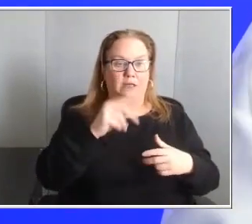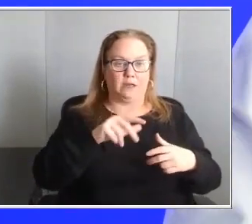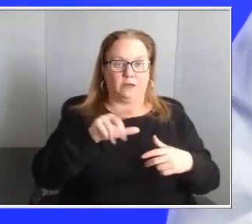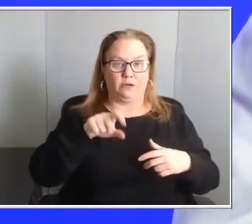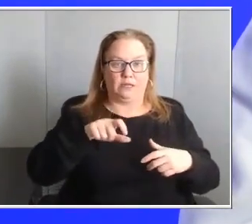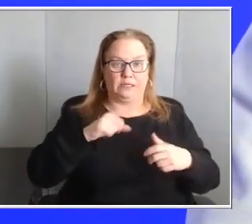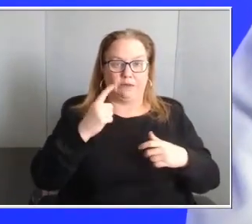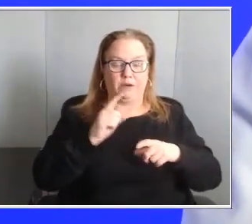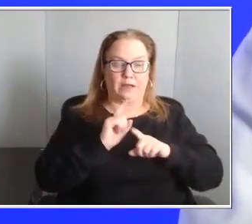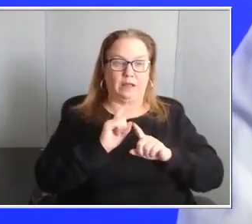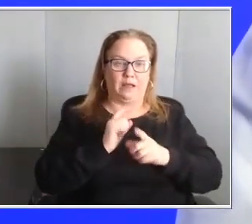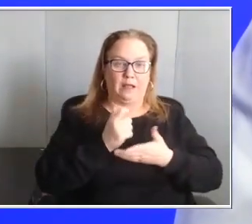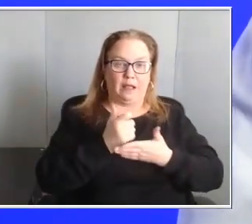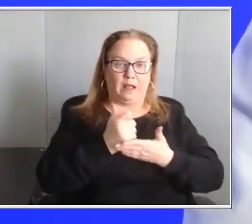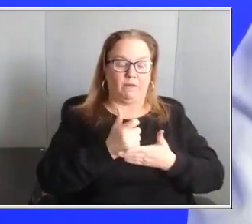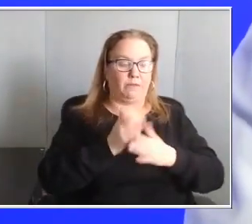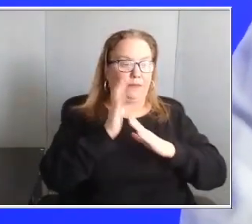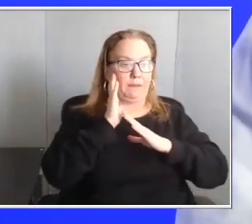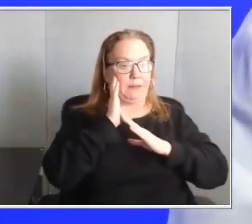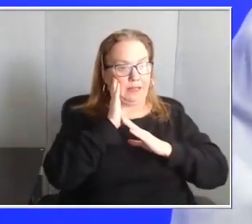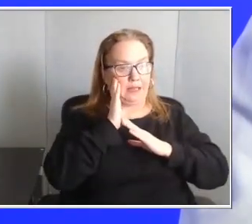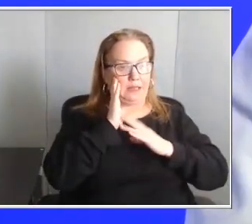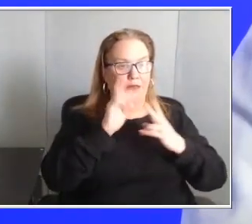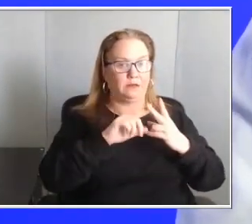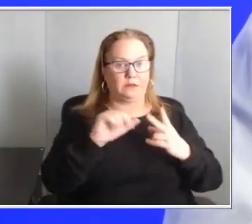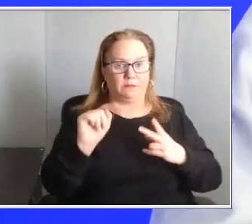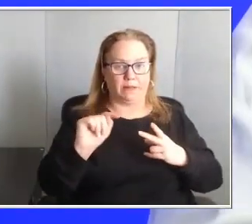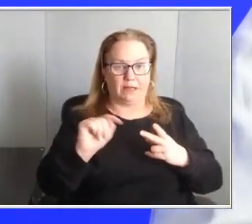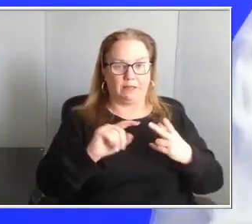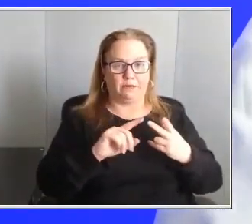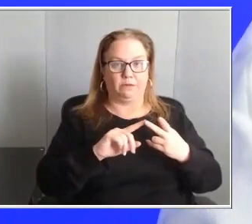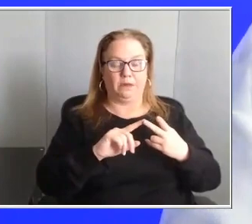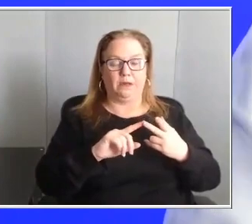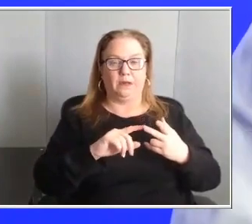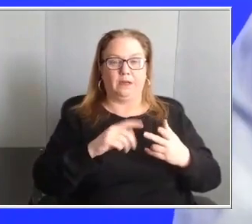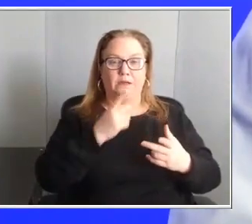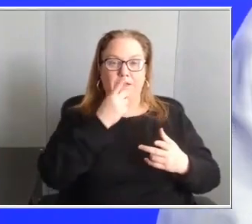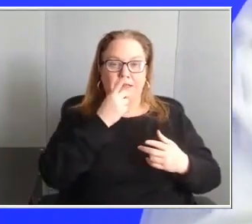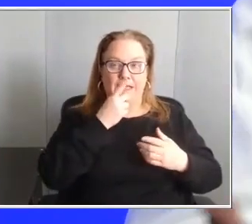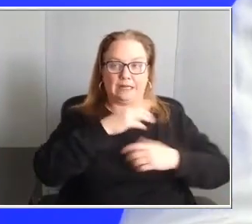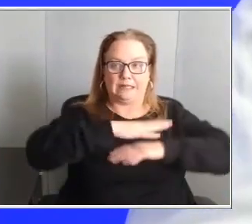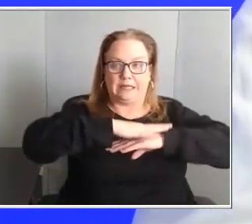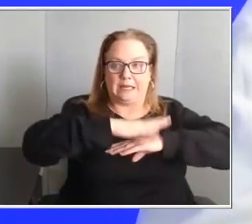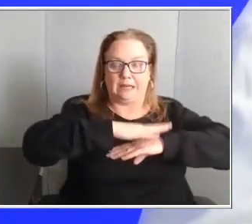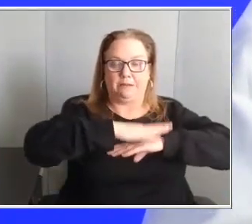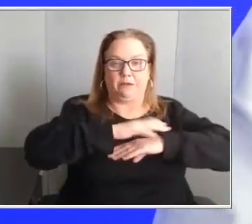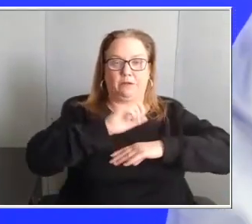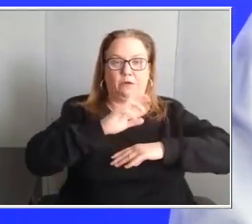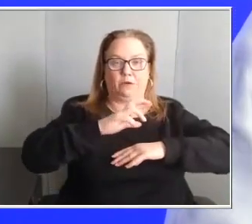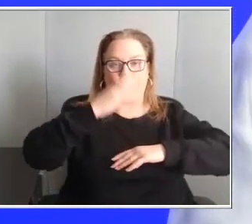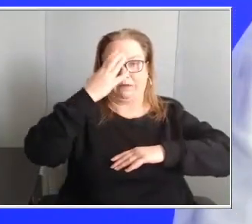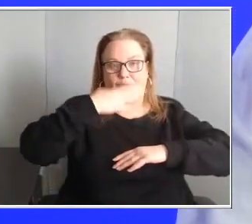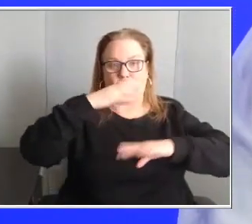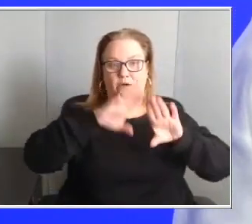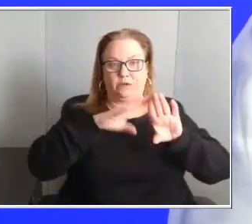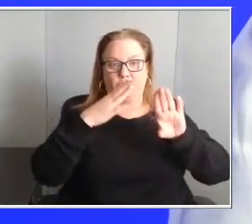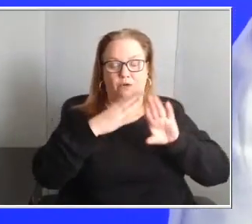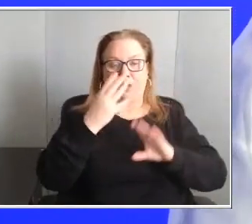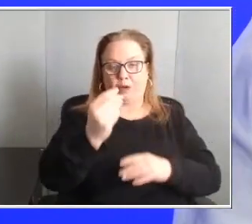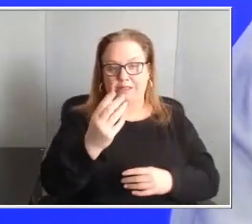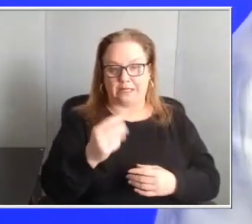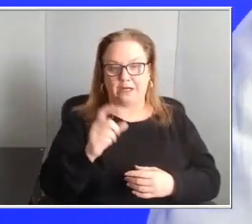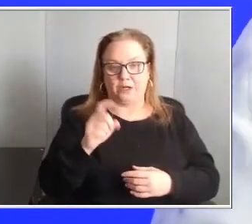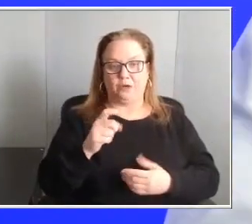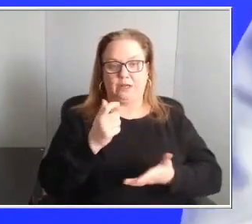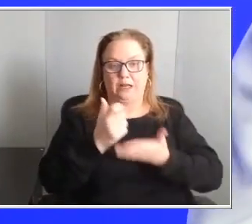to help you. So to get from the bed to the bathroom, to the toilet, to the dining table, or to go to the front door, to go outside, you would need